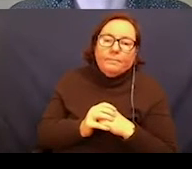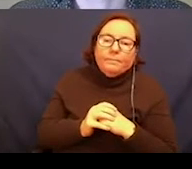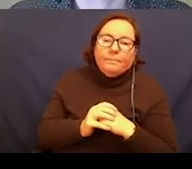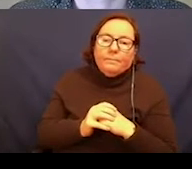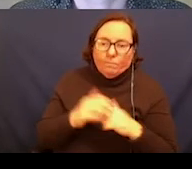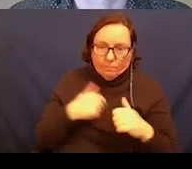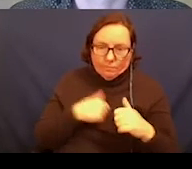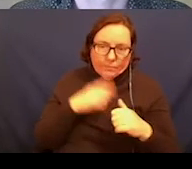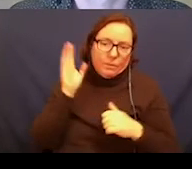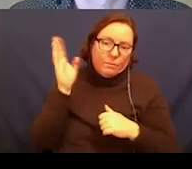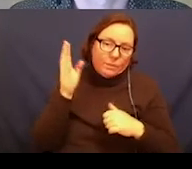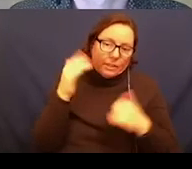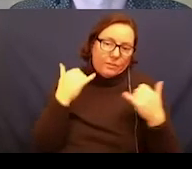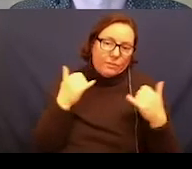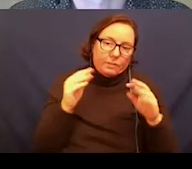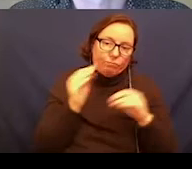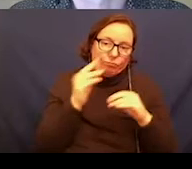And I'll be your presenter tonight.